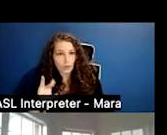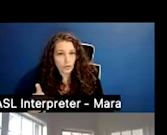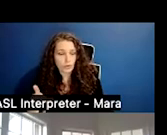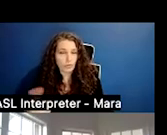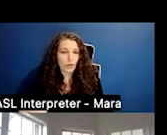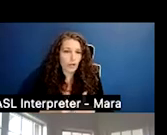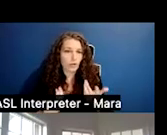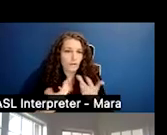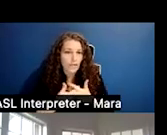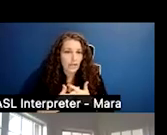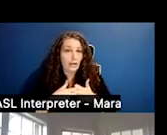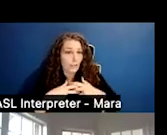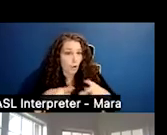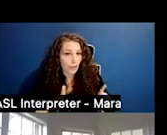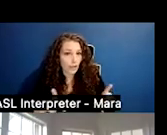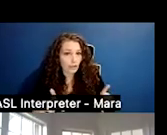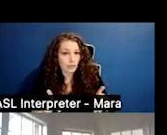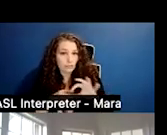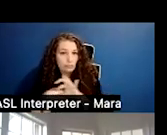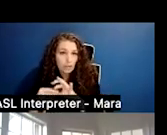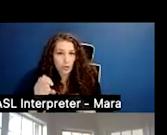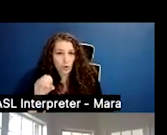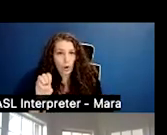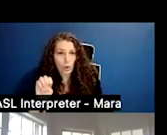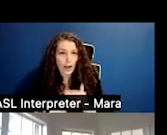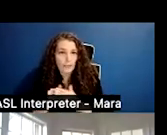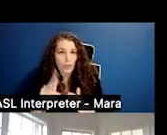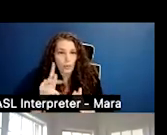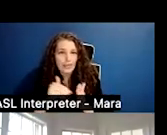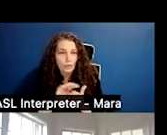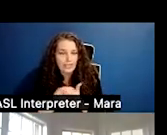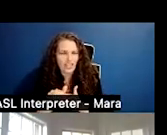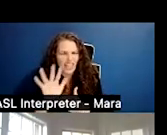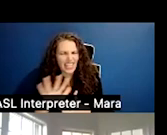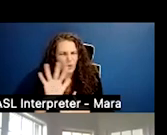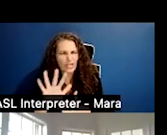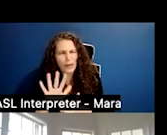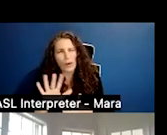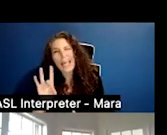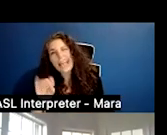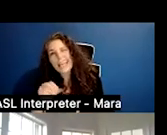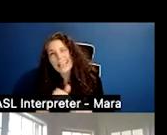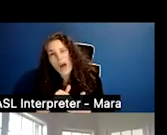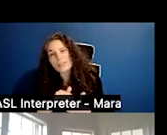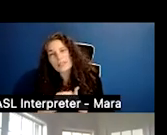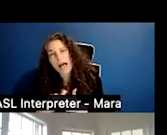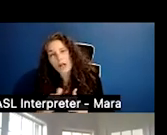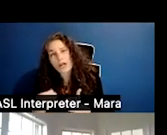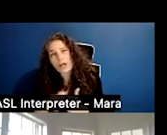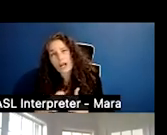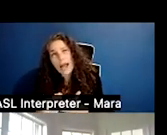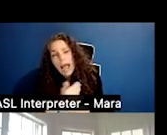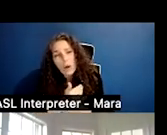to $3,000. You have to have a particular household income. It's somewhere in around the $80,000 or less is